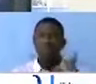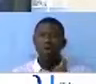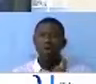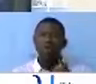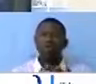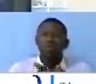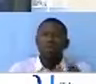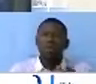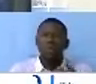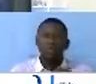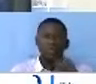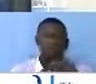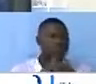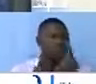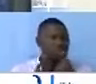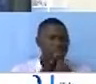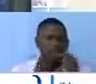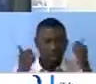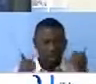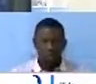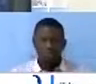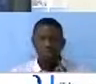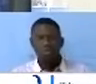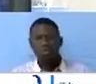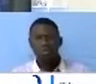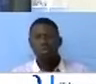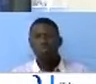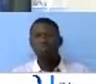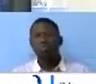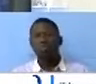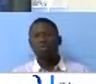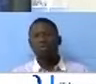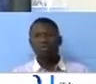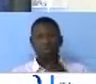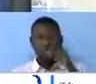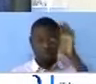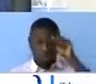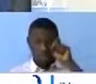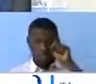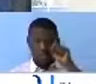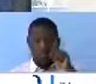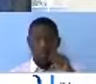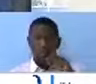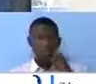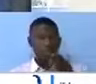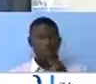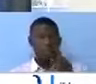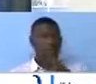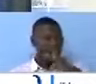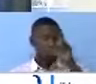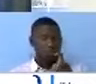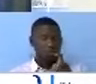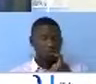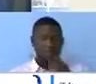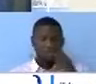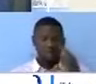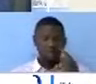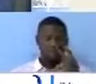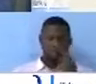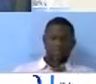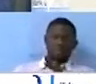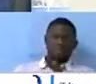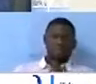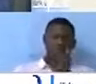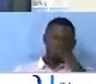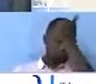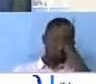happen. You understand? So the question may appear stupid to you, to the extent that you